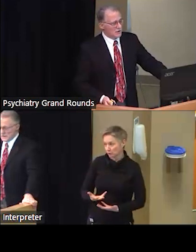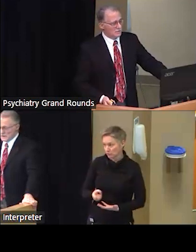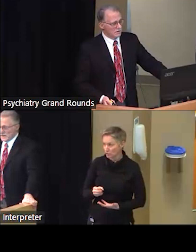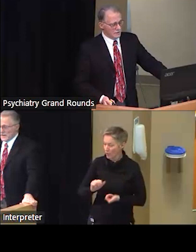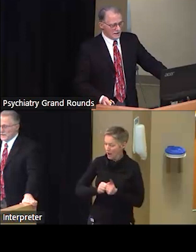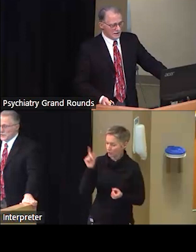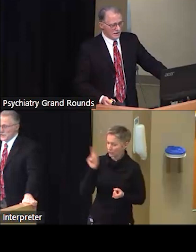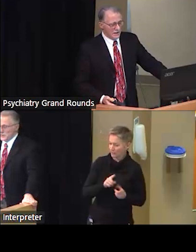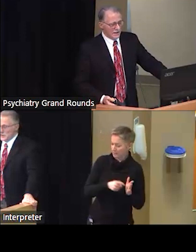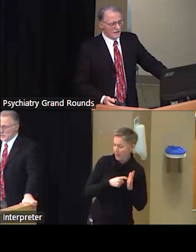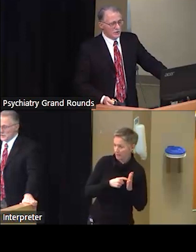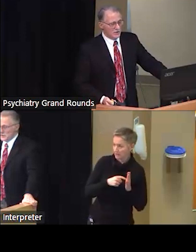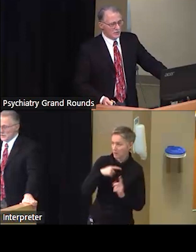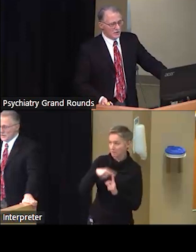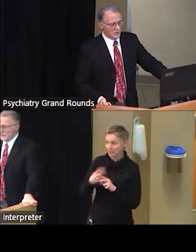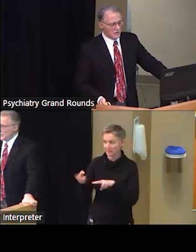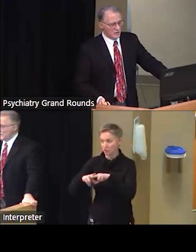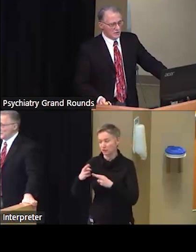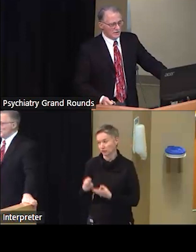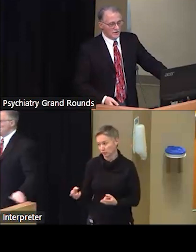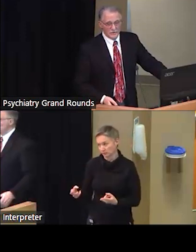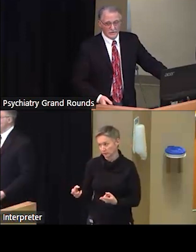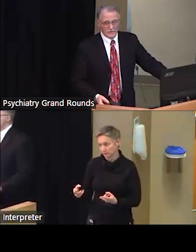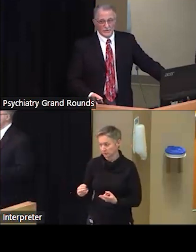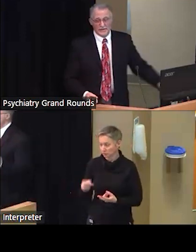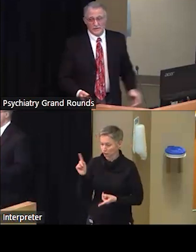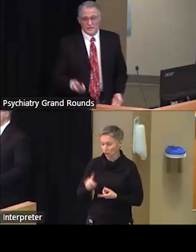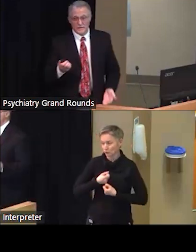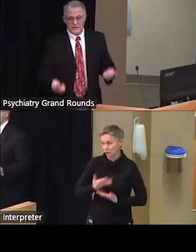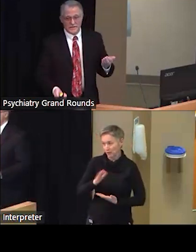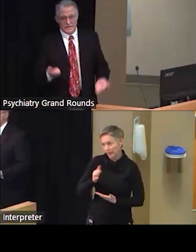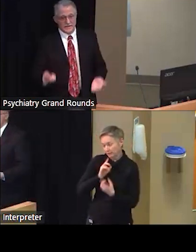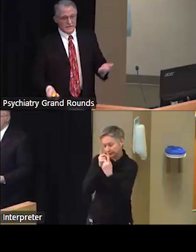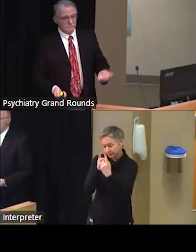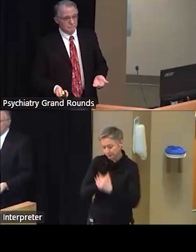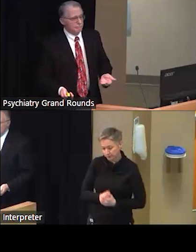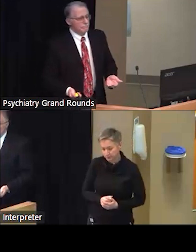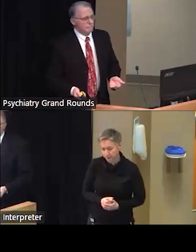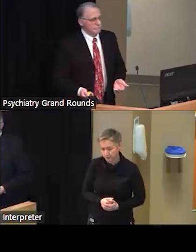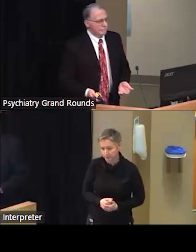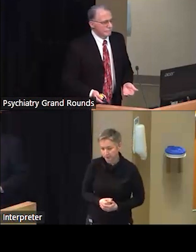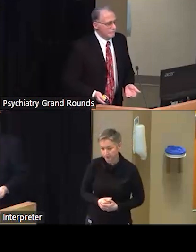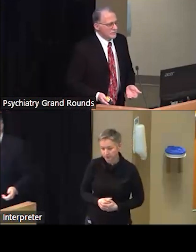to decrease demands, how to increase resources so that you get rid of the burnout is the idea.